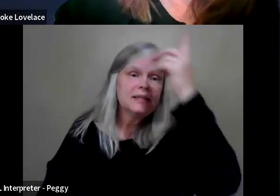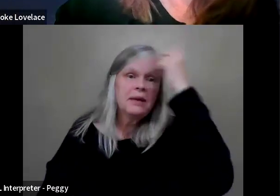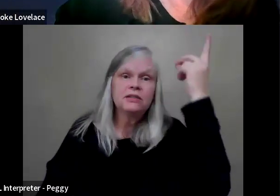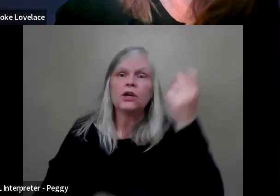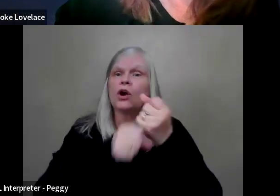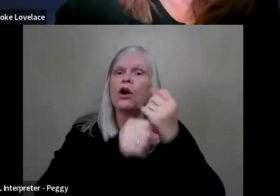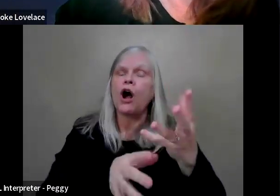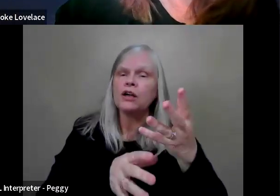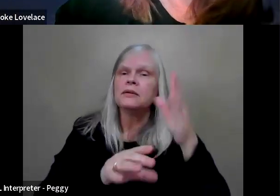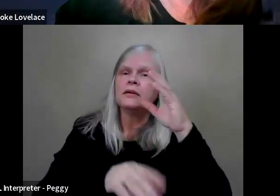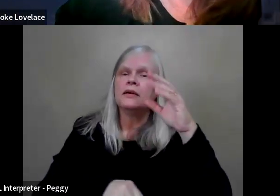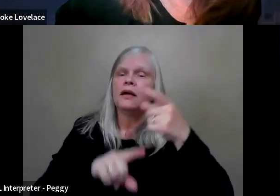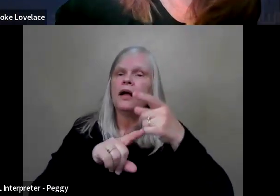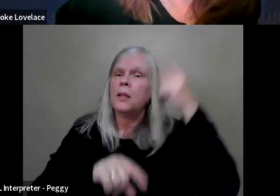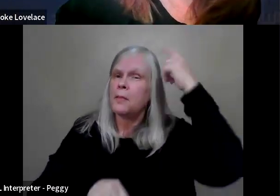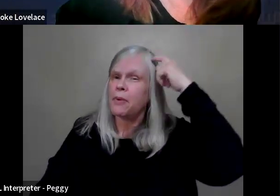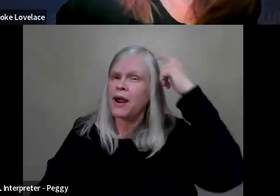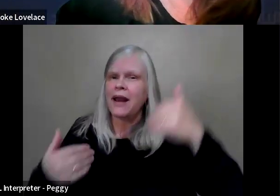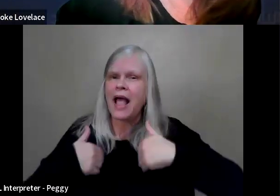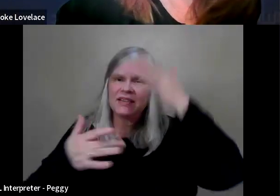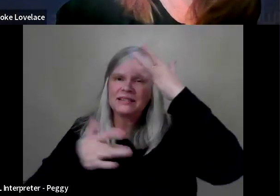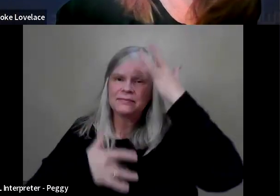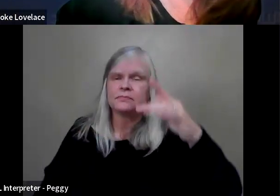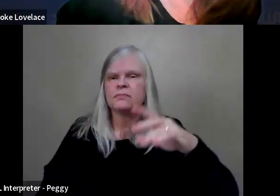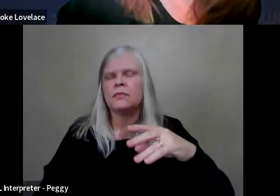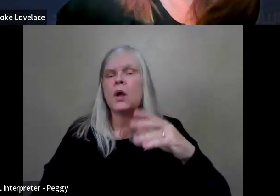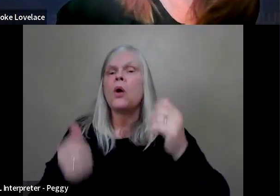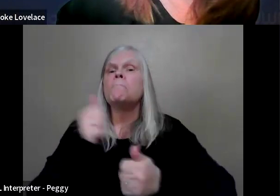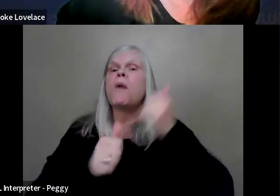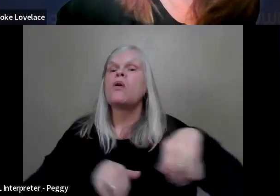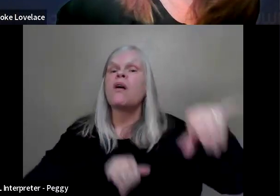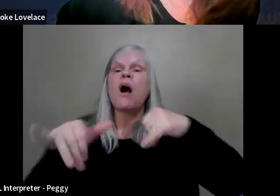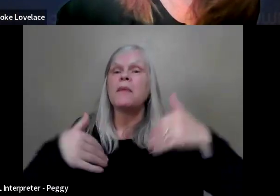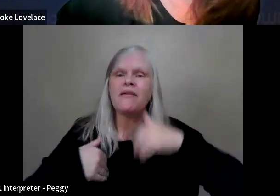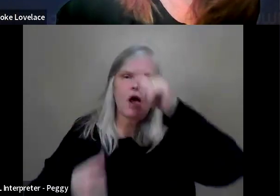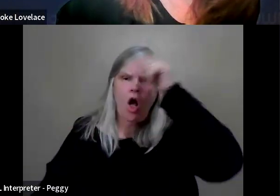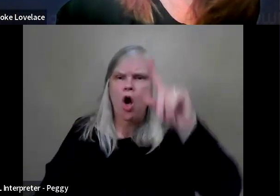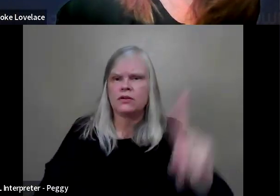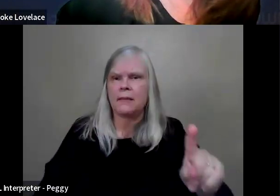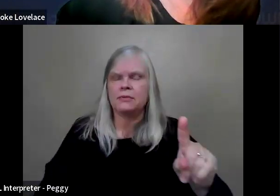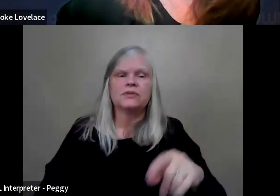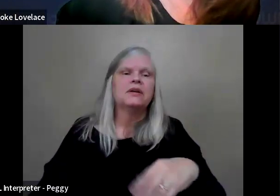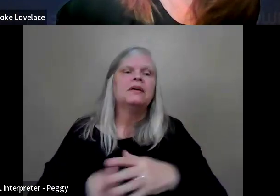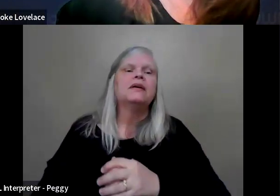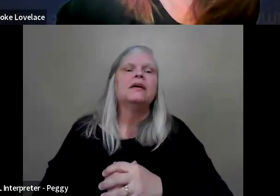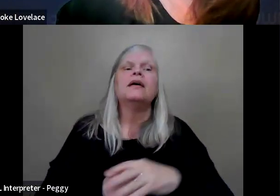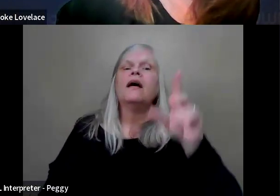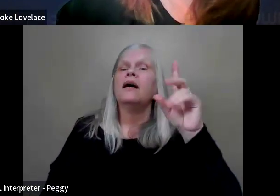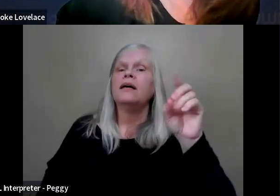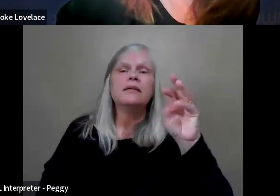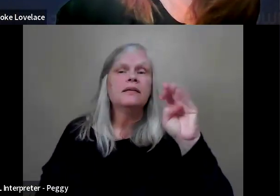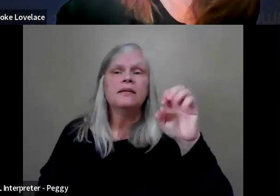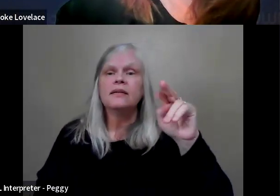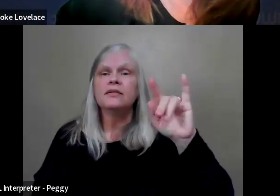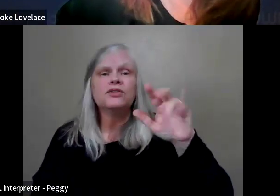by diseases of the brain, Alzheimer's being the most common. Our third key message is that dementia is not just